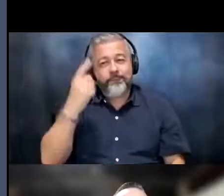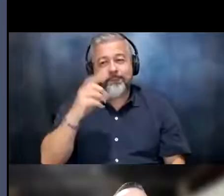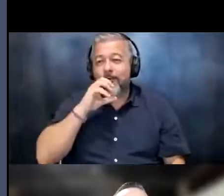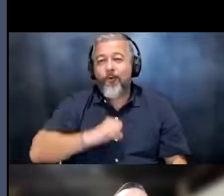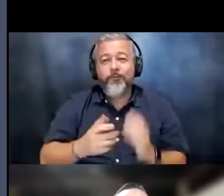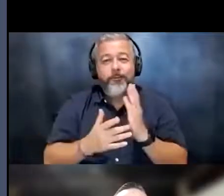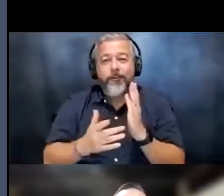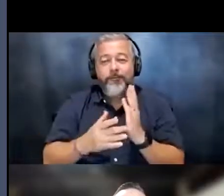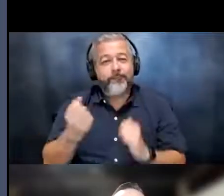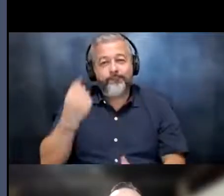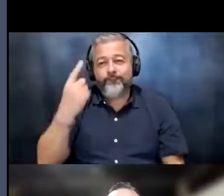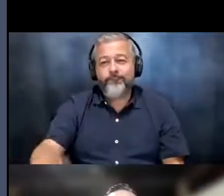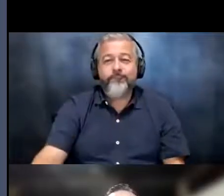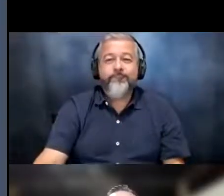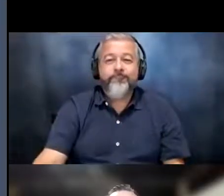Technology is just